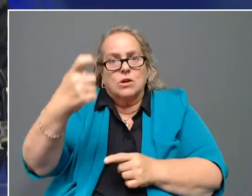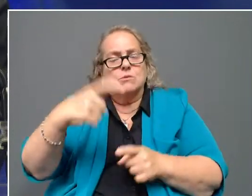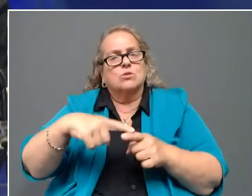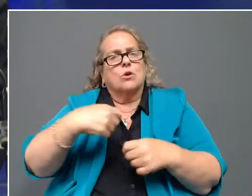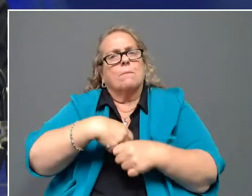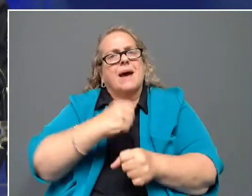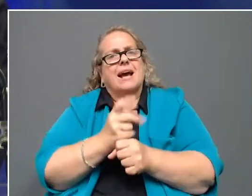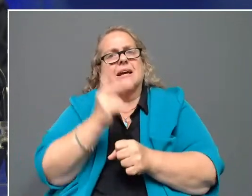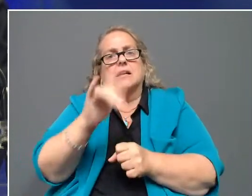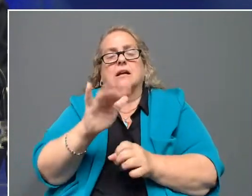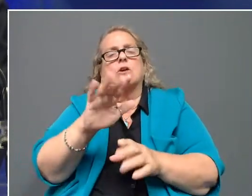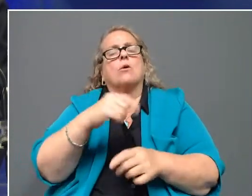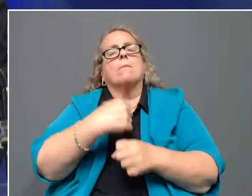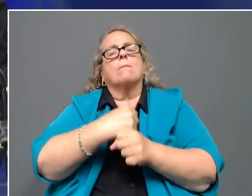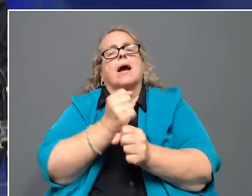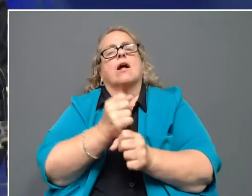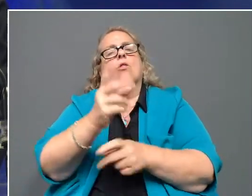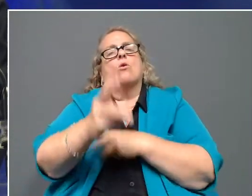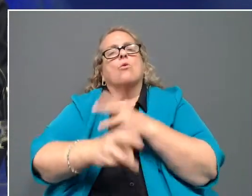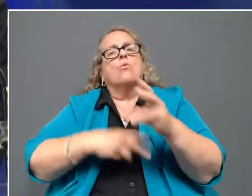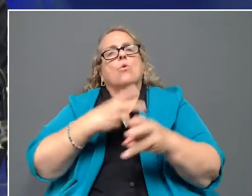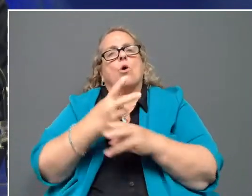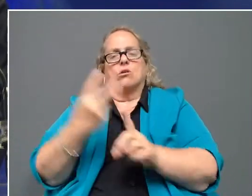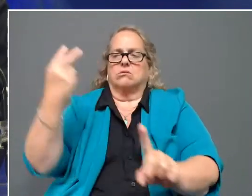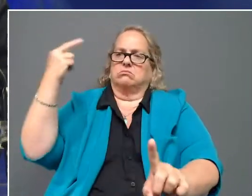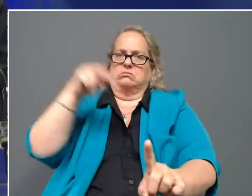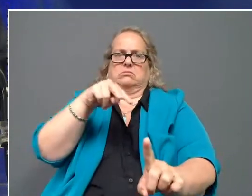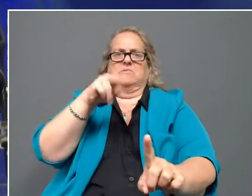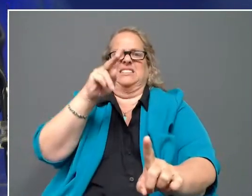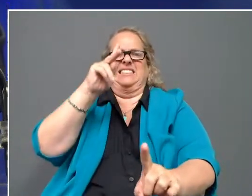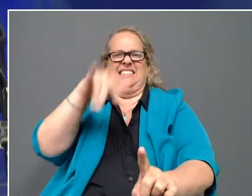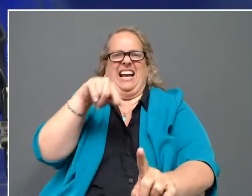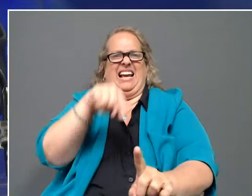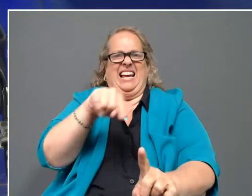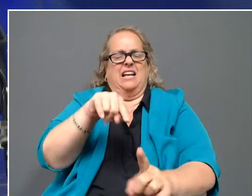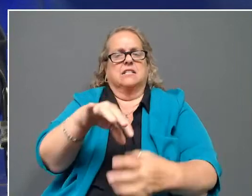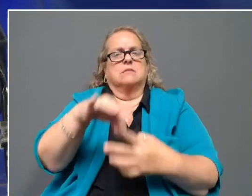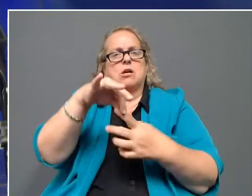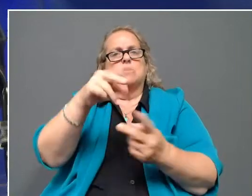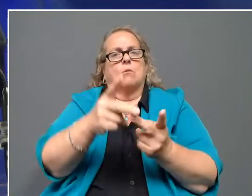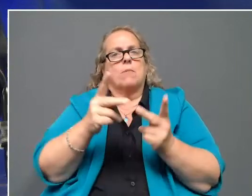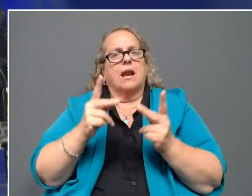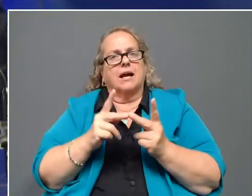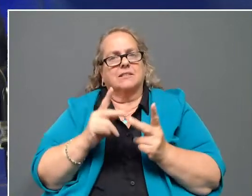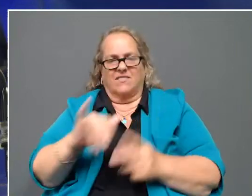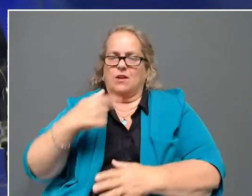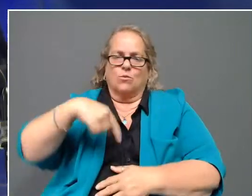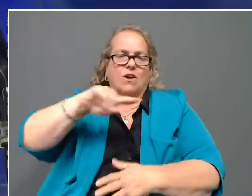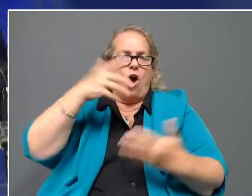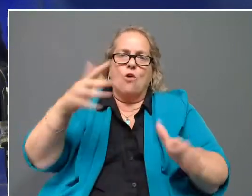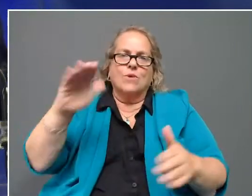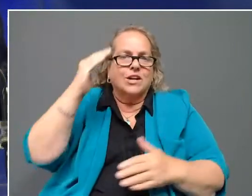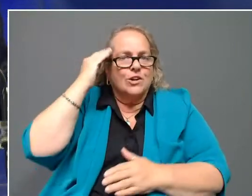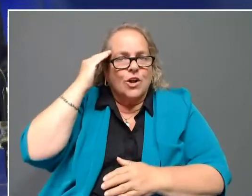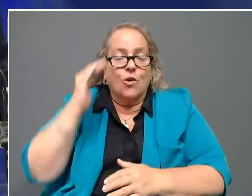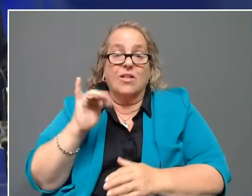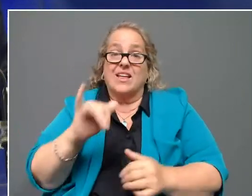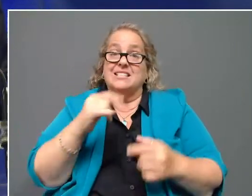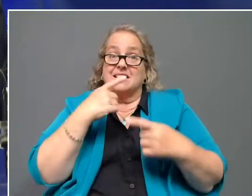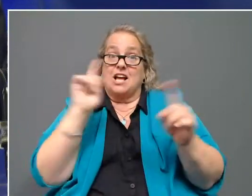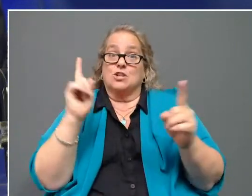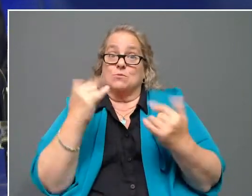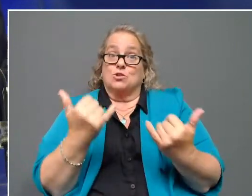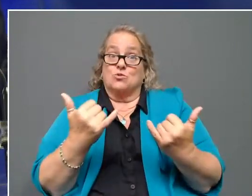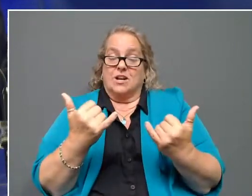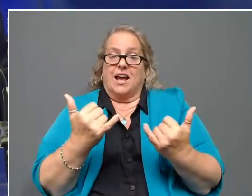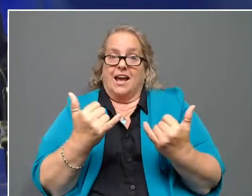world see Kentucky as that special place we've always known that it is. This announcement today is kicking off what you will see being